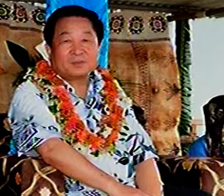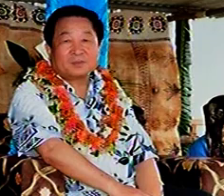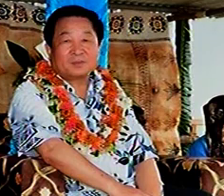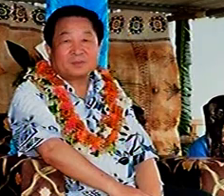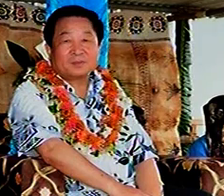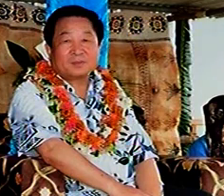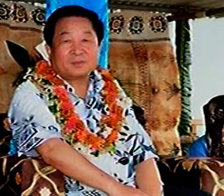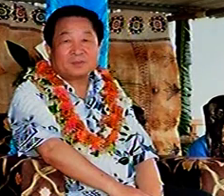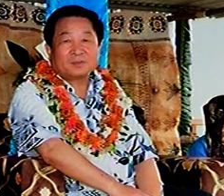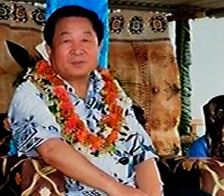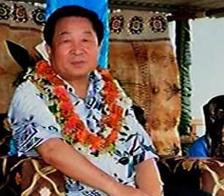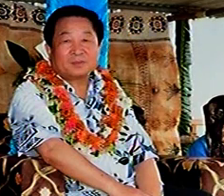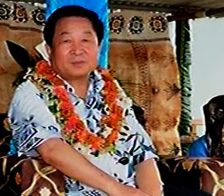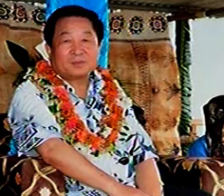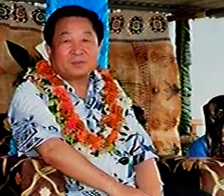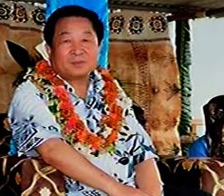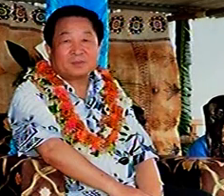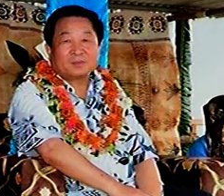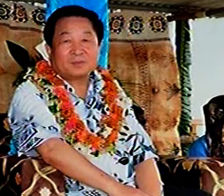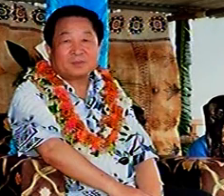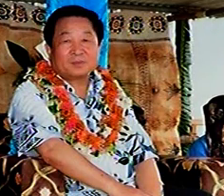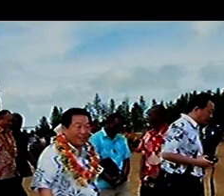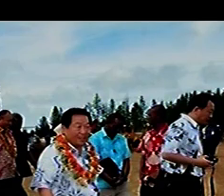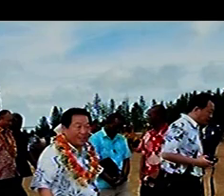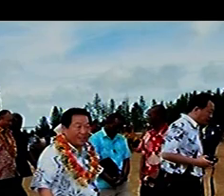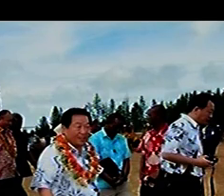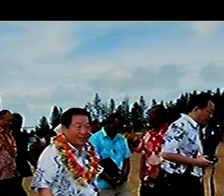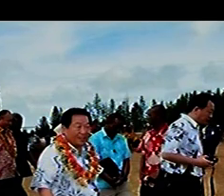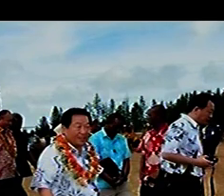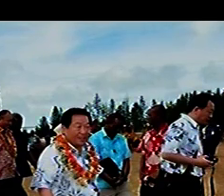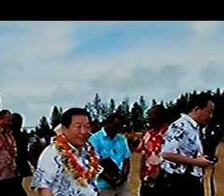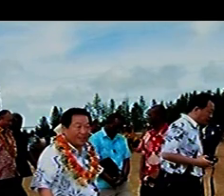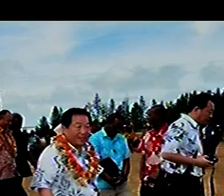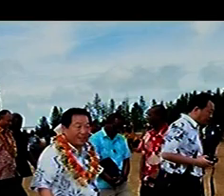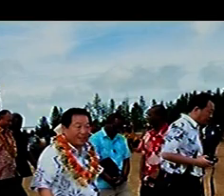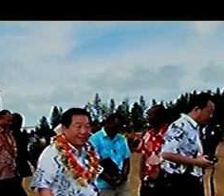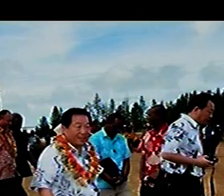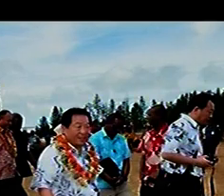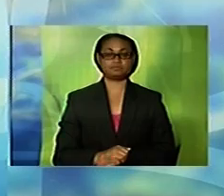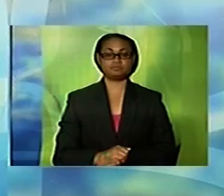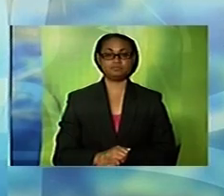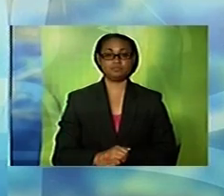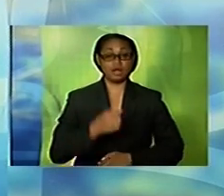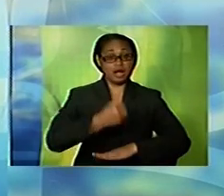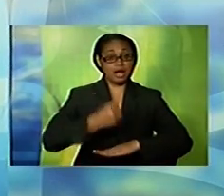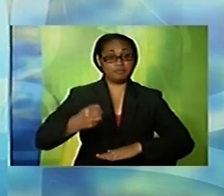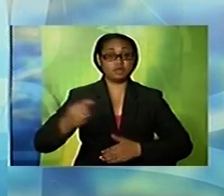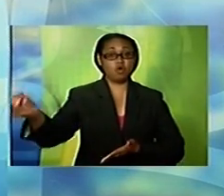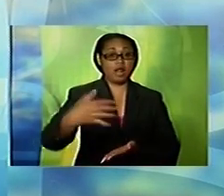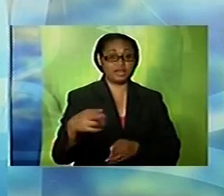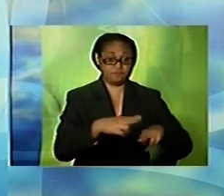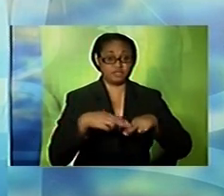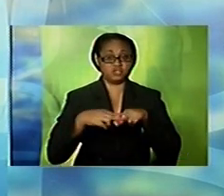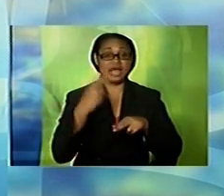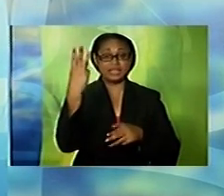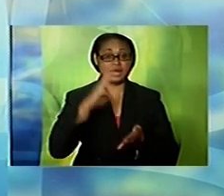Dakondrove, operations which are expected to generate over billions of dollars of economic activity. Government has collected